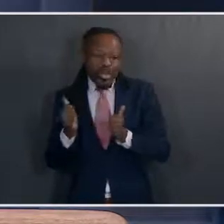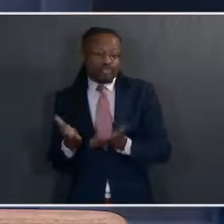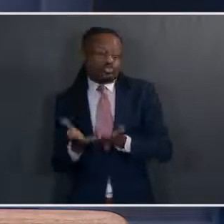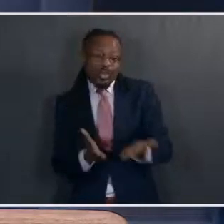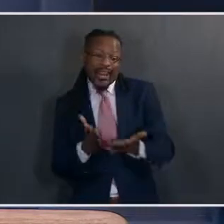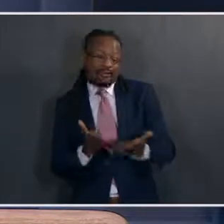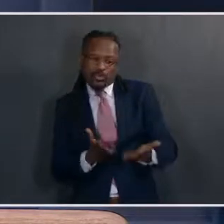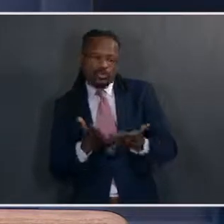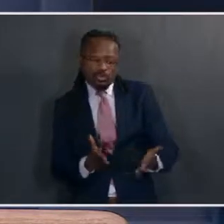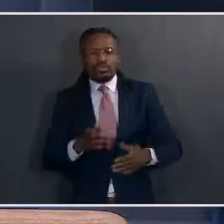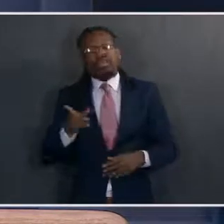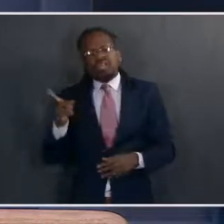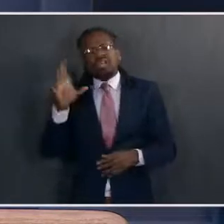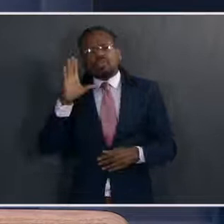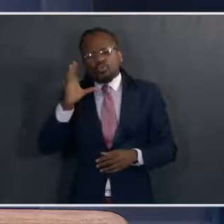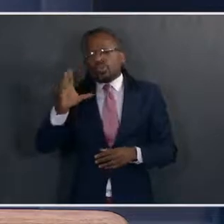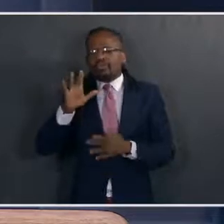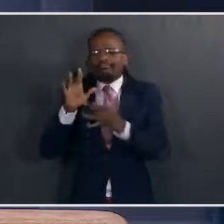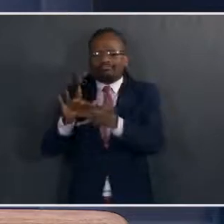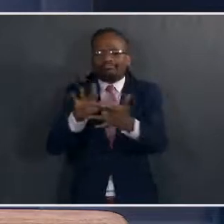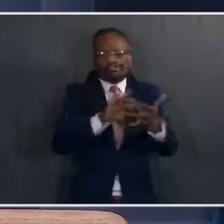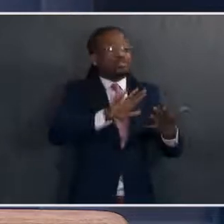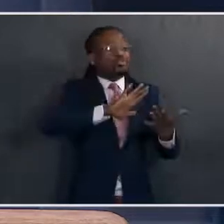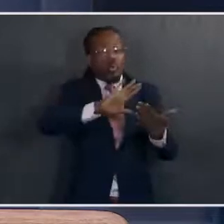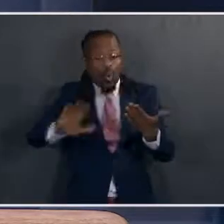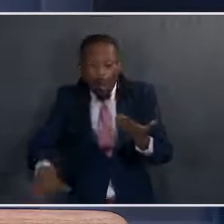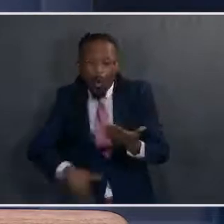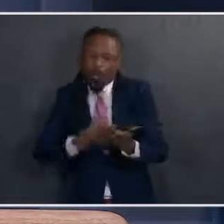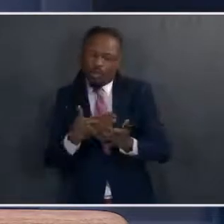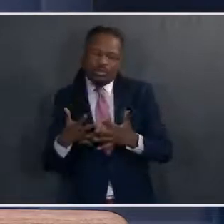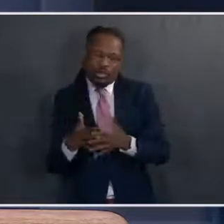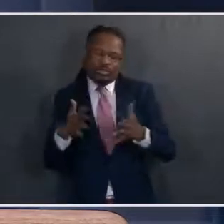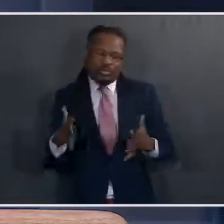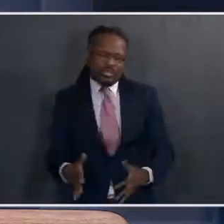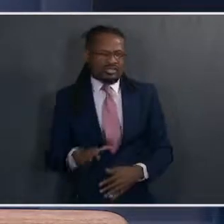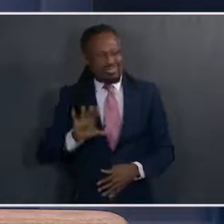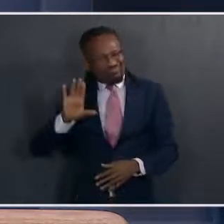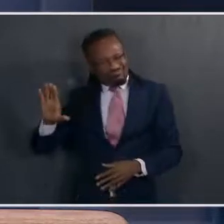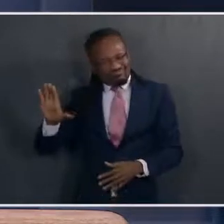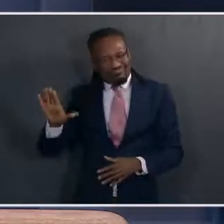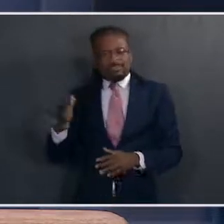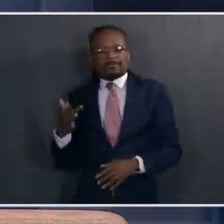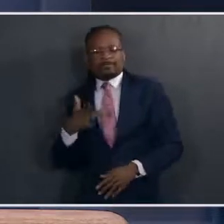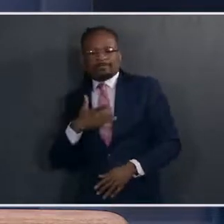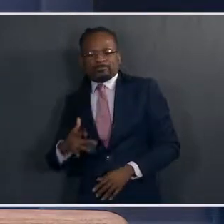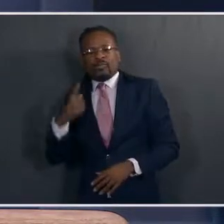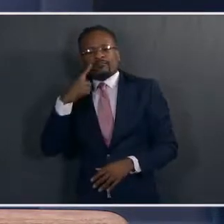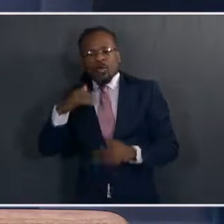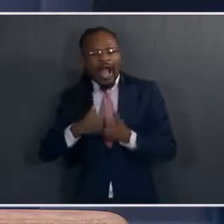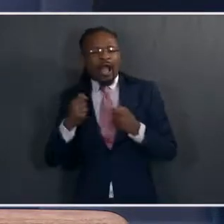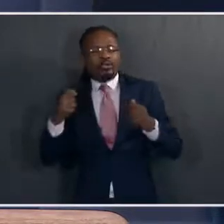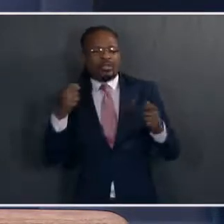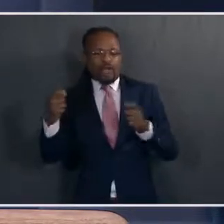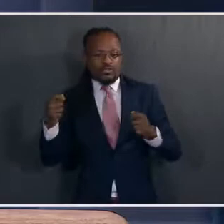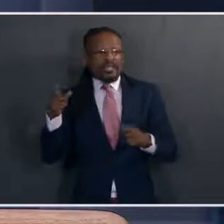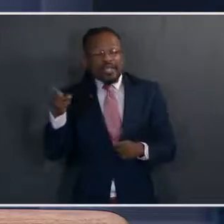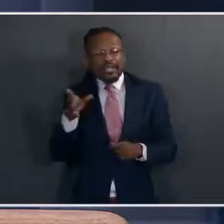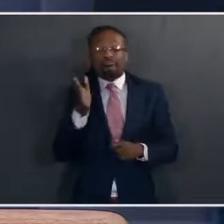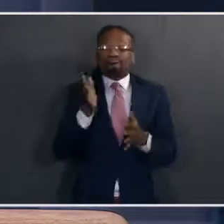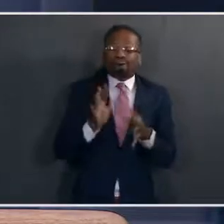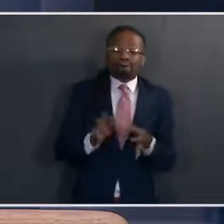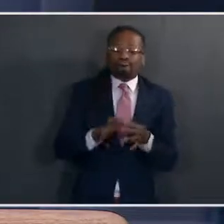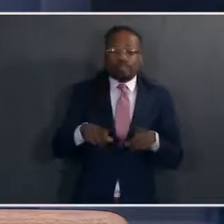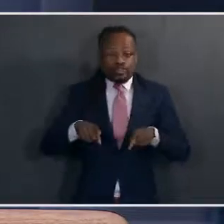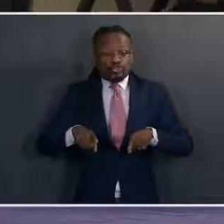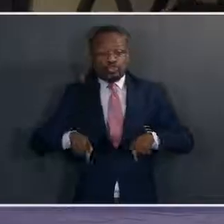Americans, and that is how he's going to govern, what he talked about in his inaugural address, and he has every intention of delivering on that promise.